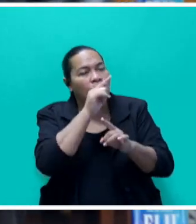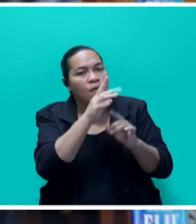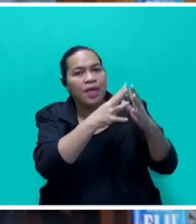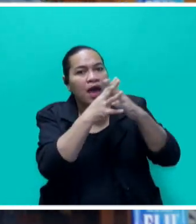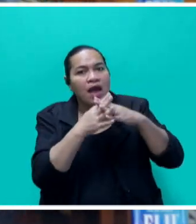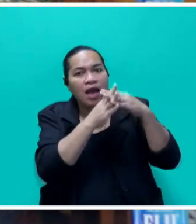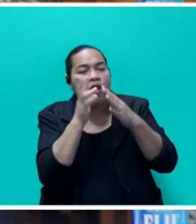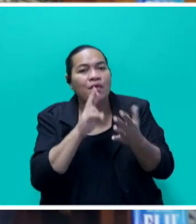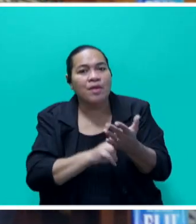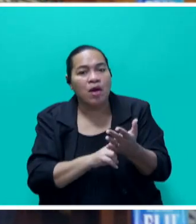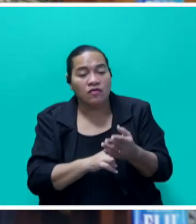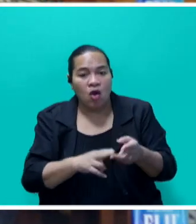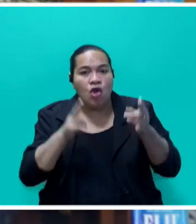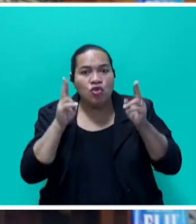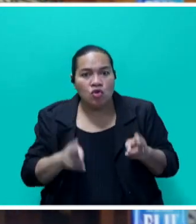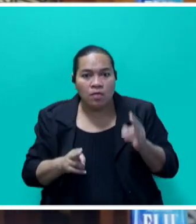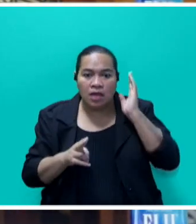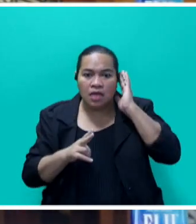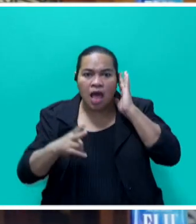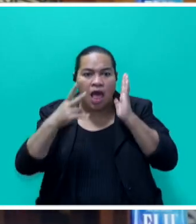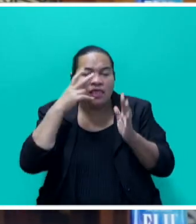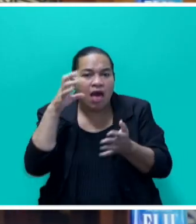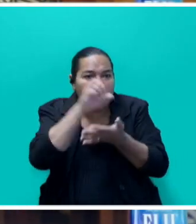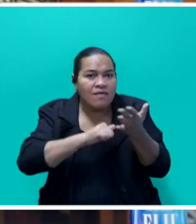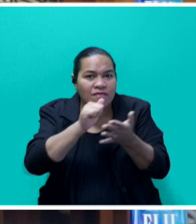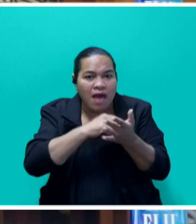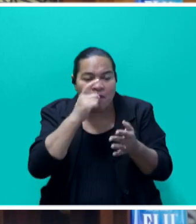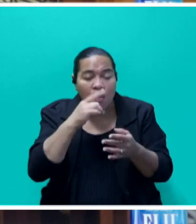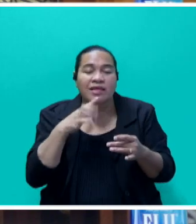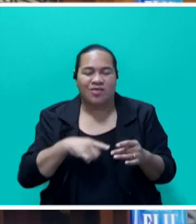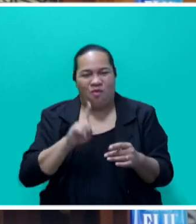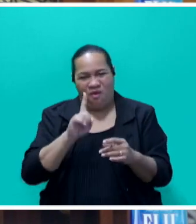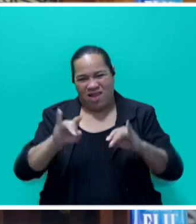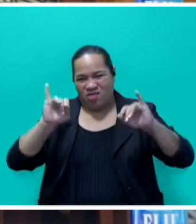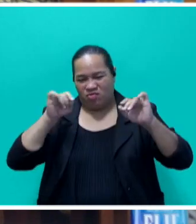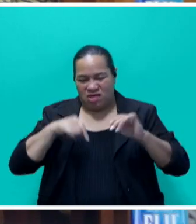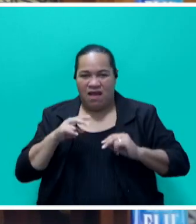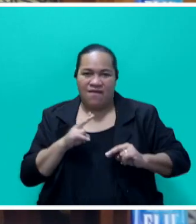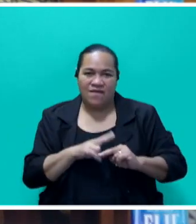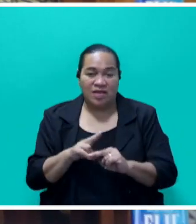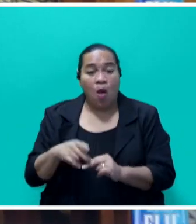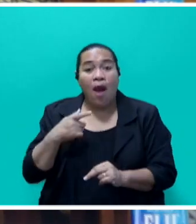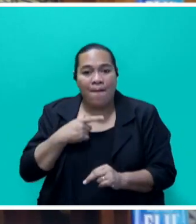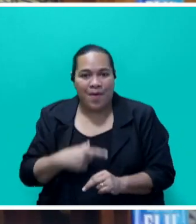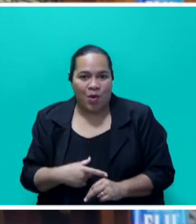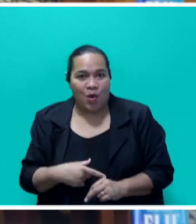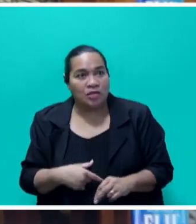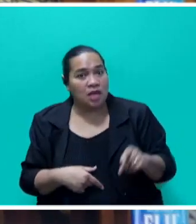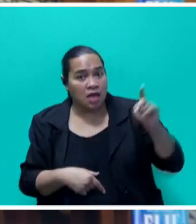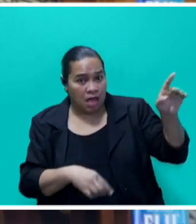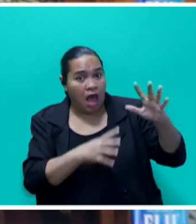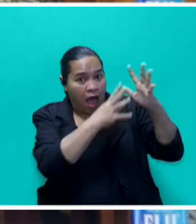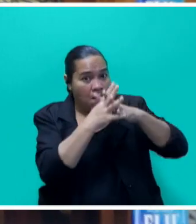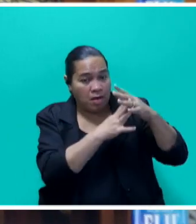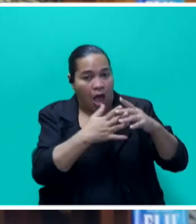trafficking. This is one of the issues that we have with Fiji, because they want to impose their laws on